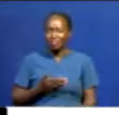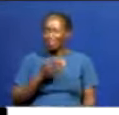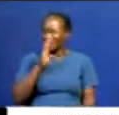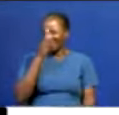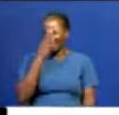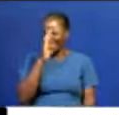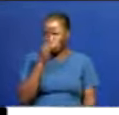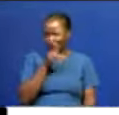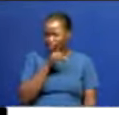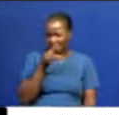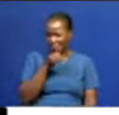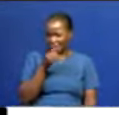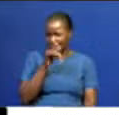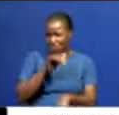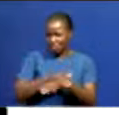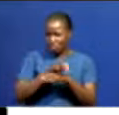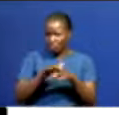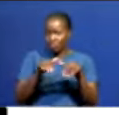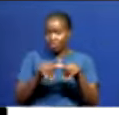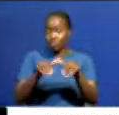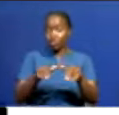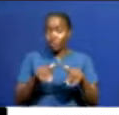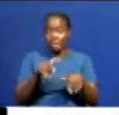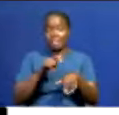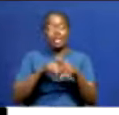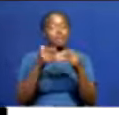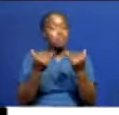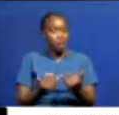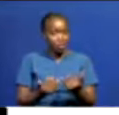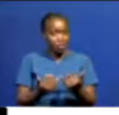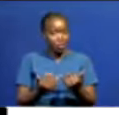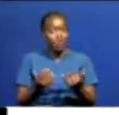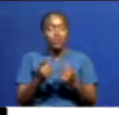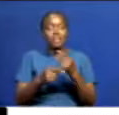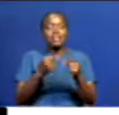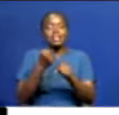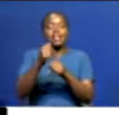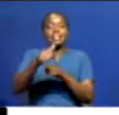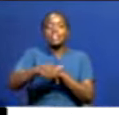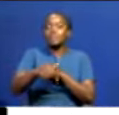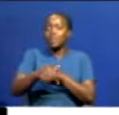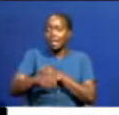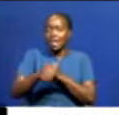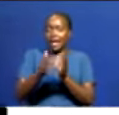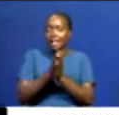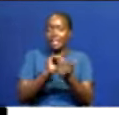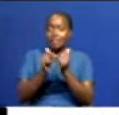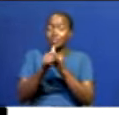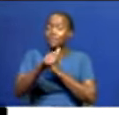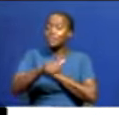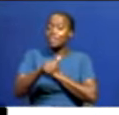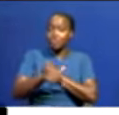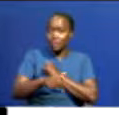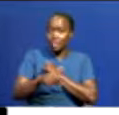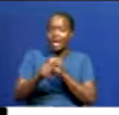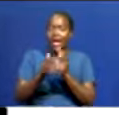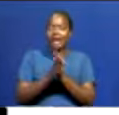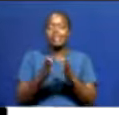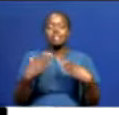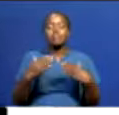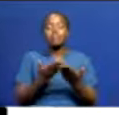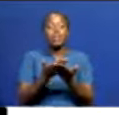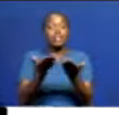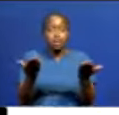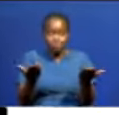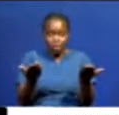is prudent to continue to wait anymore. The time is now, the year is this one, the administration is this one, and the people are